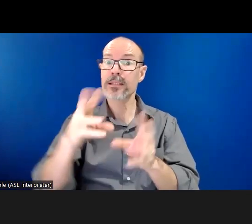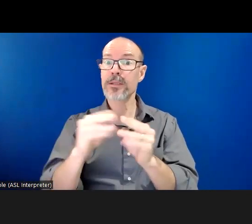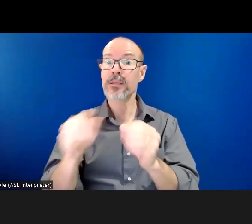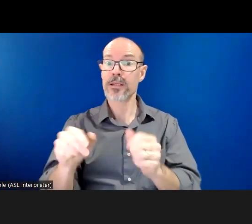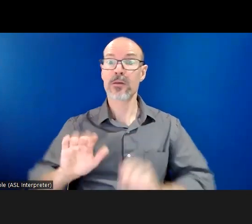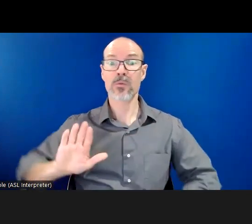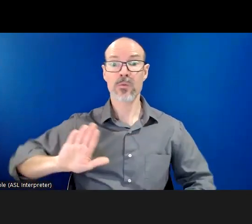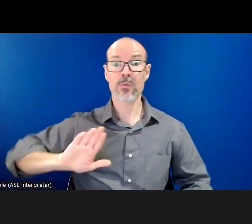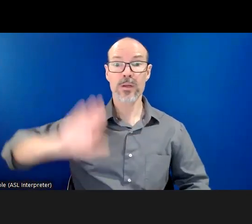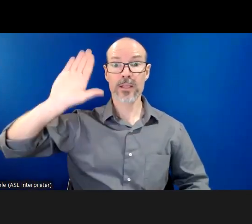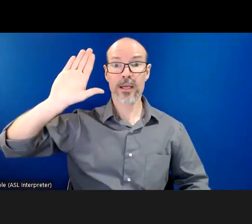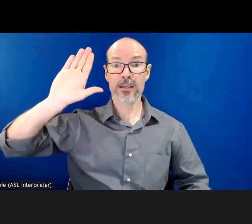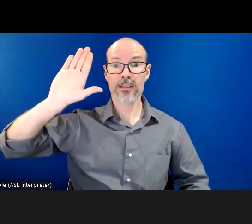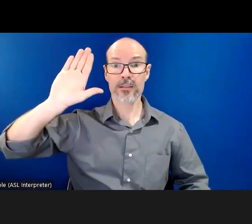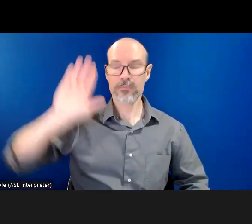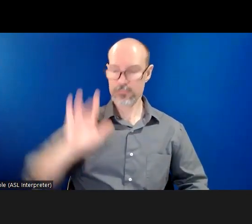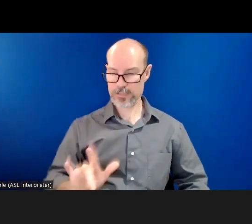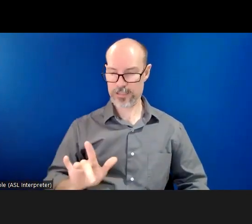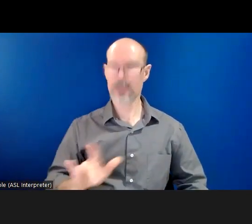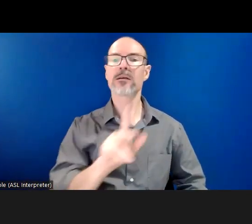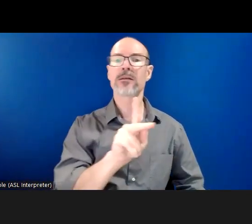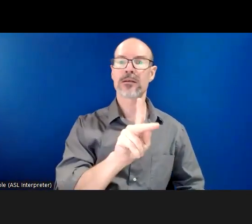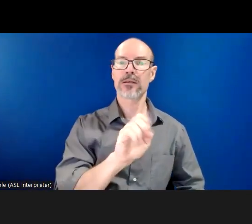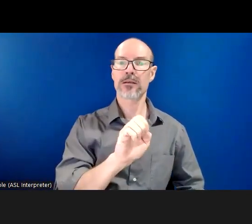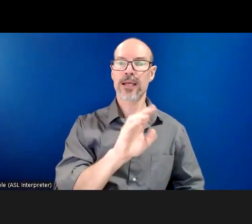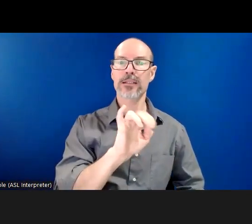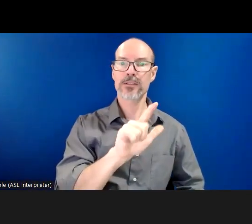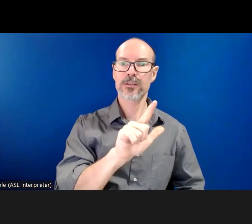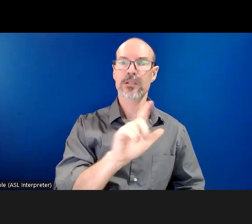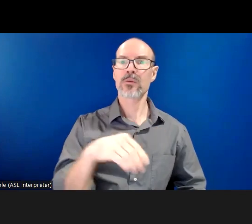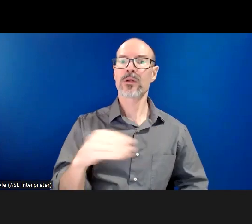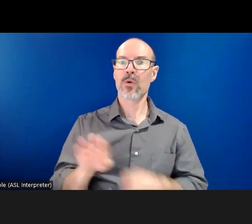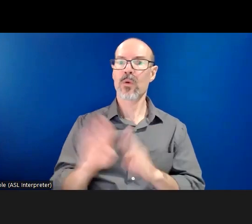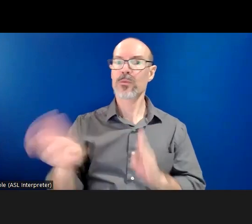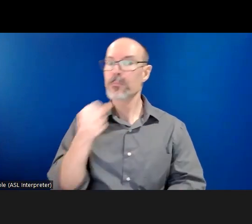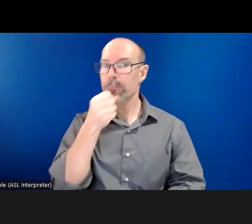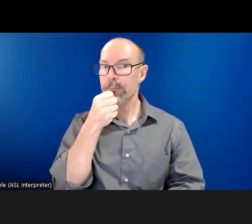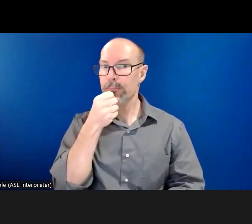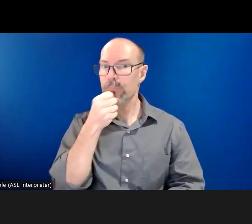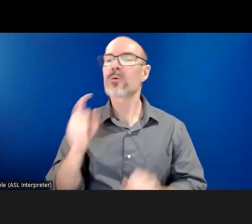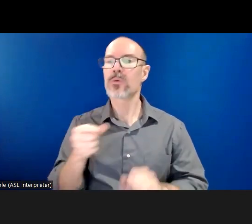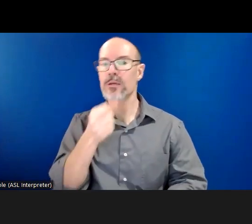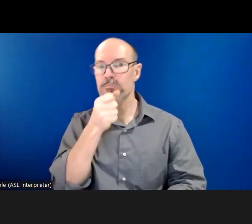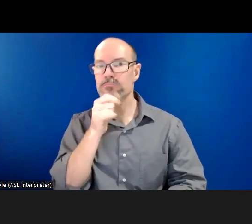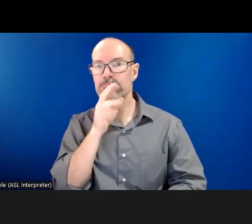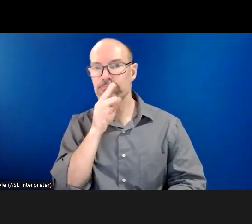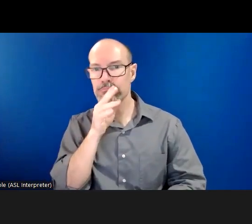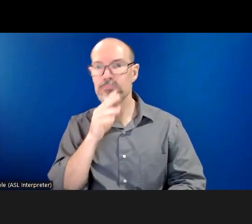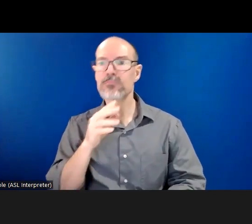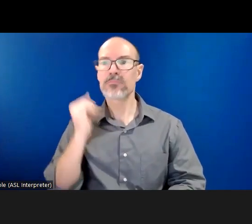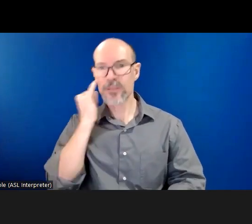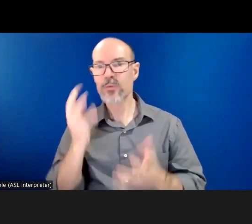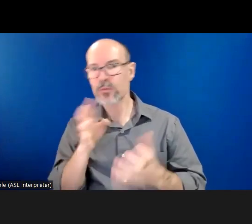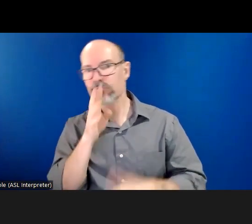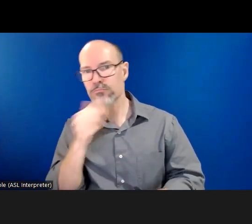hand, and Kessel from ERG will give you the ability to unmute yourself and you, if you would like to make a verbal